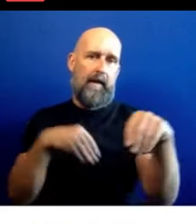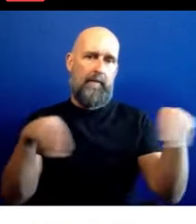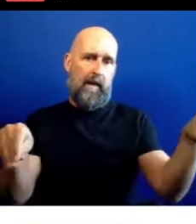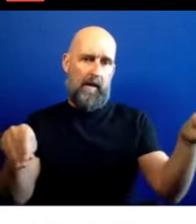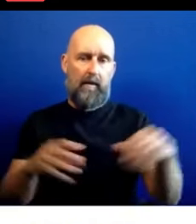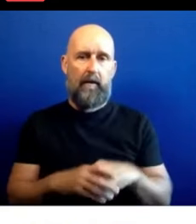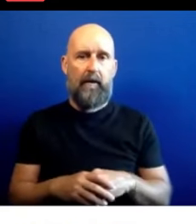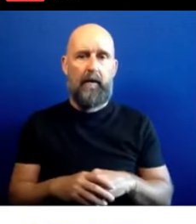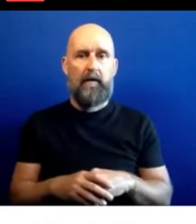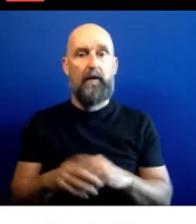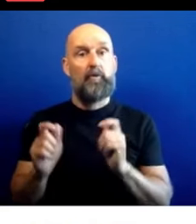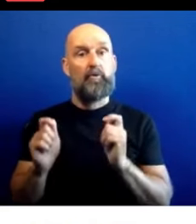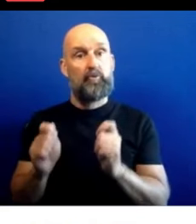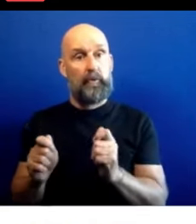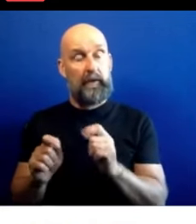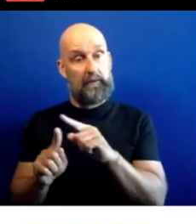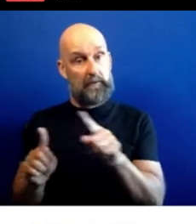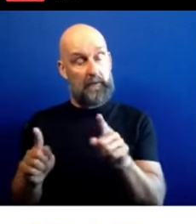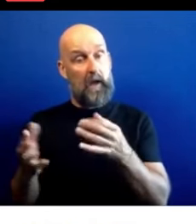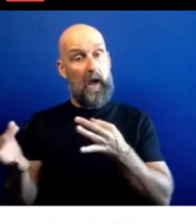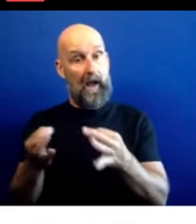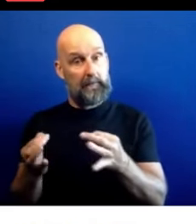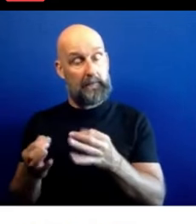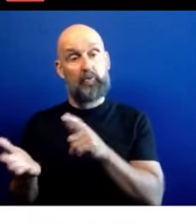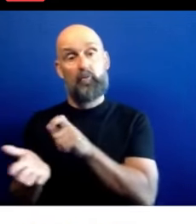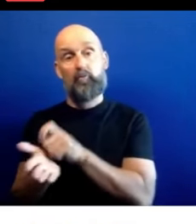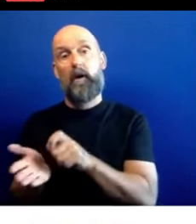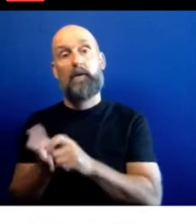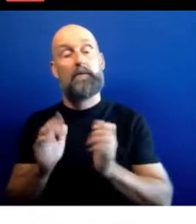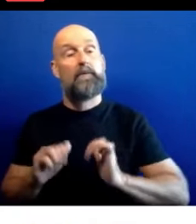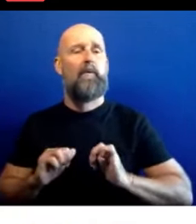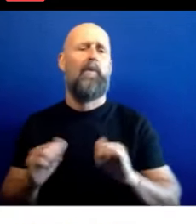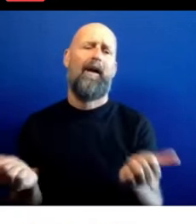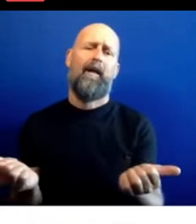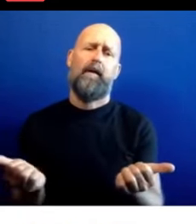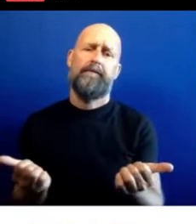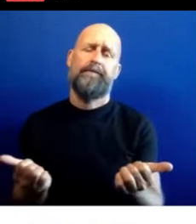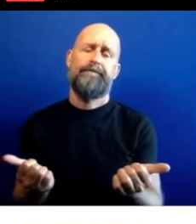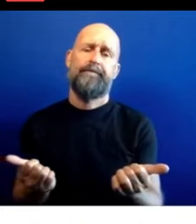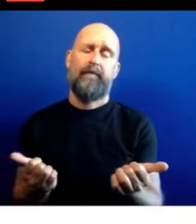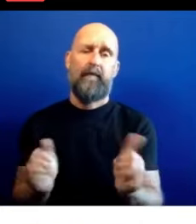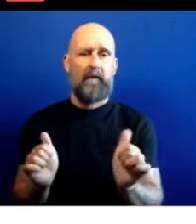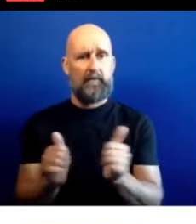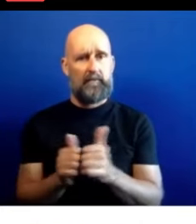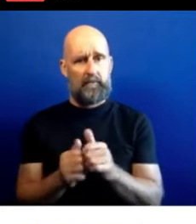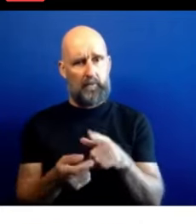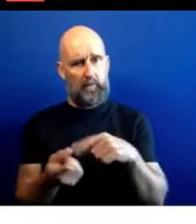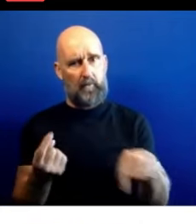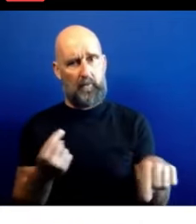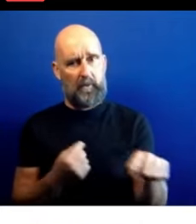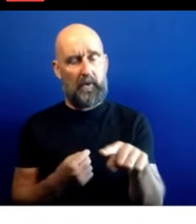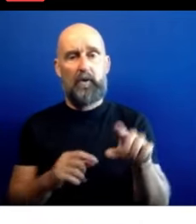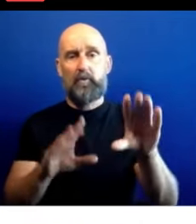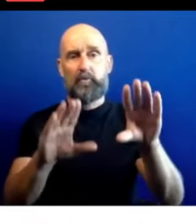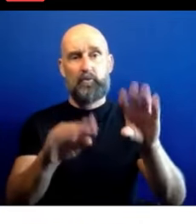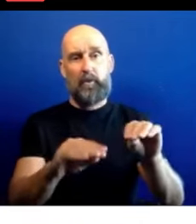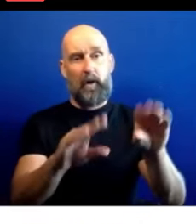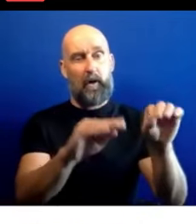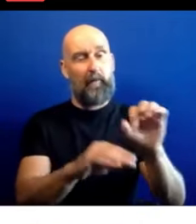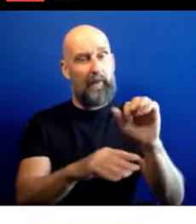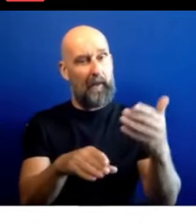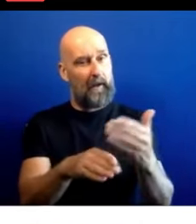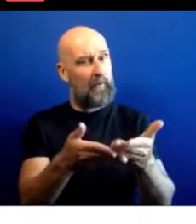treat writers and actors well. It is in all our interests to put a stop to these unfair practices which